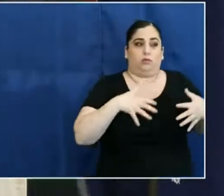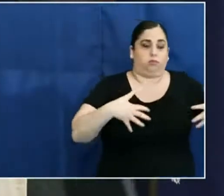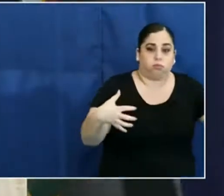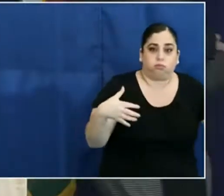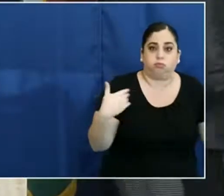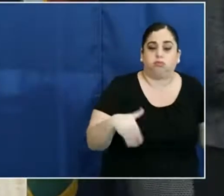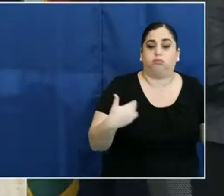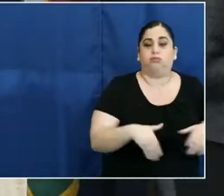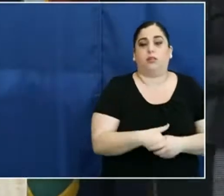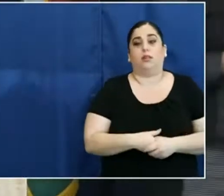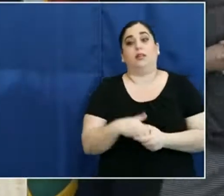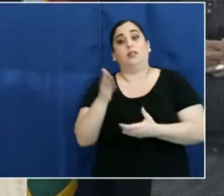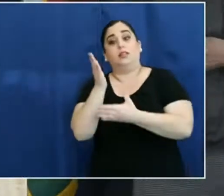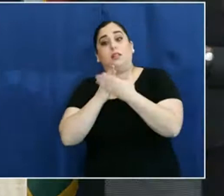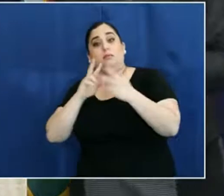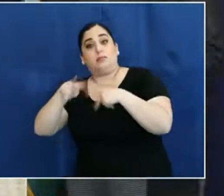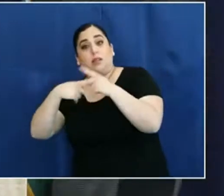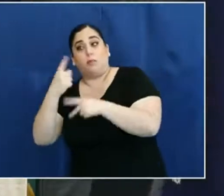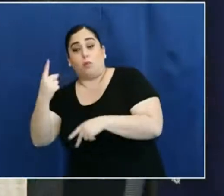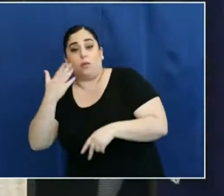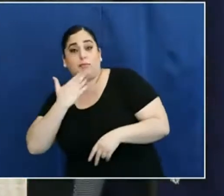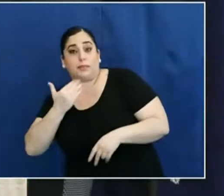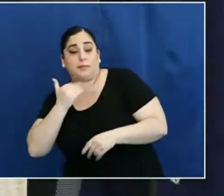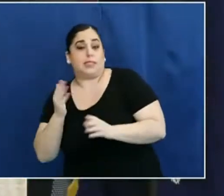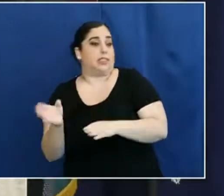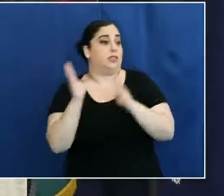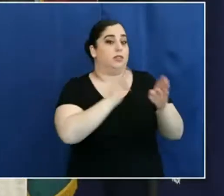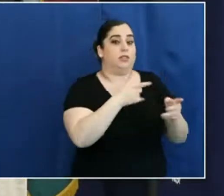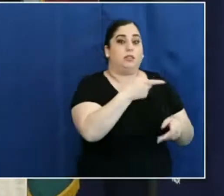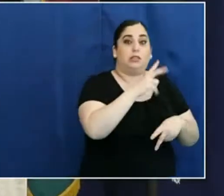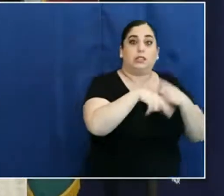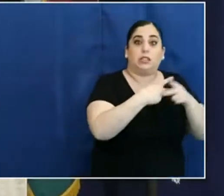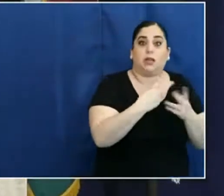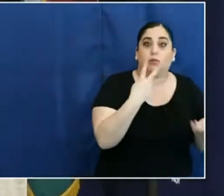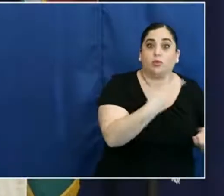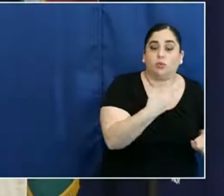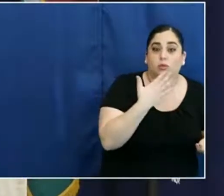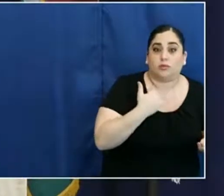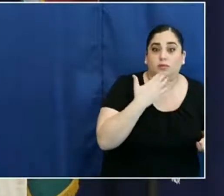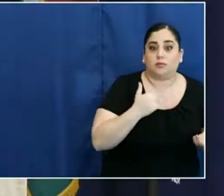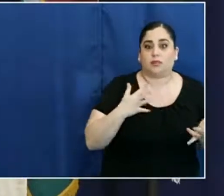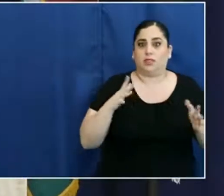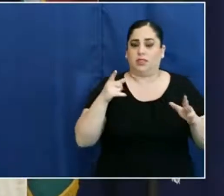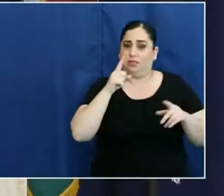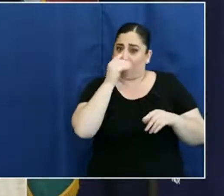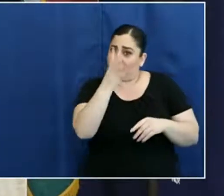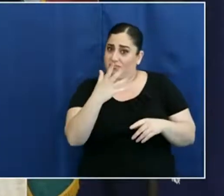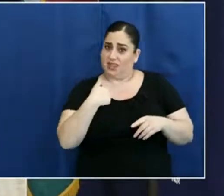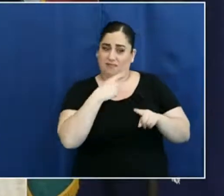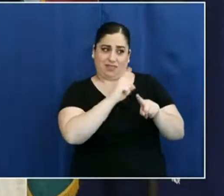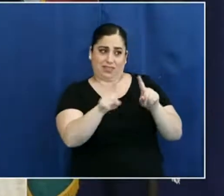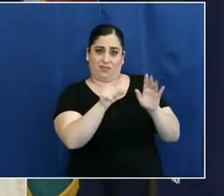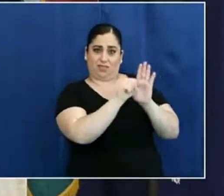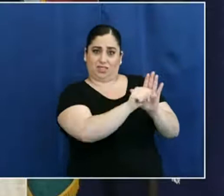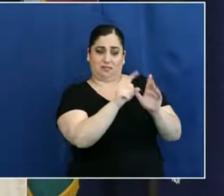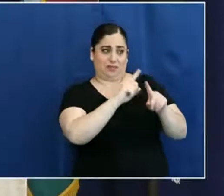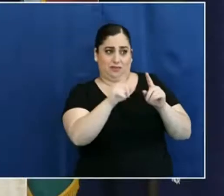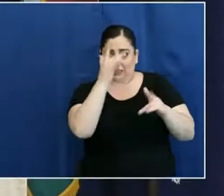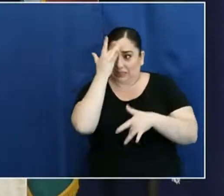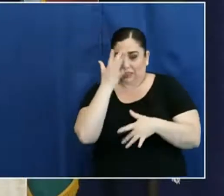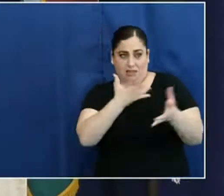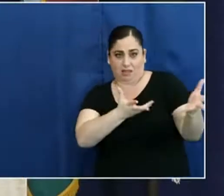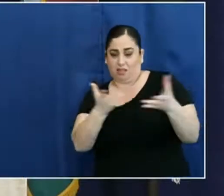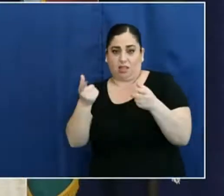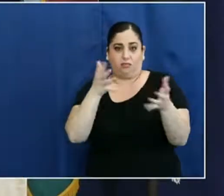it's appropriate then to have them in this category and not do the first and then come back to folks maybe like type 2 first and then type 1? I